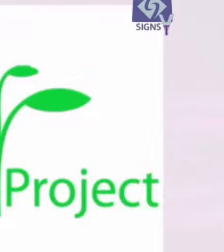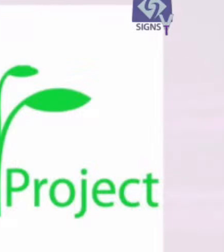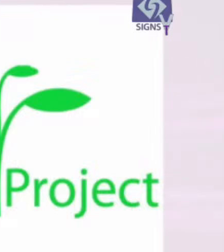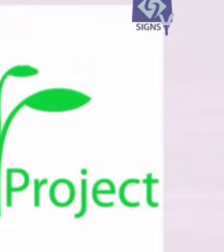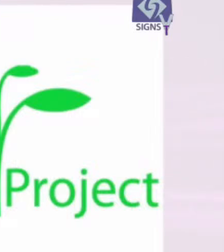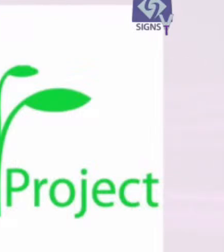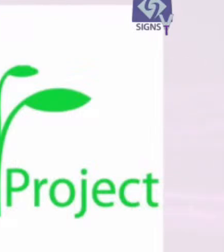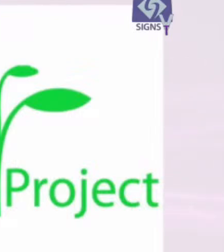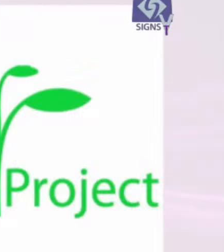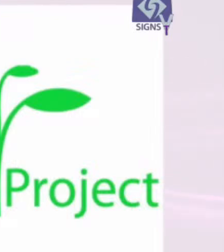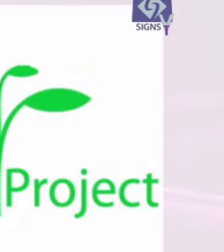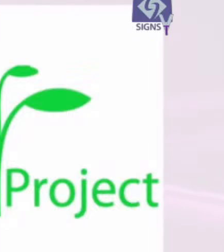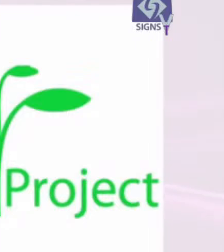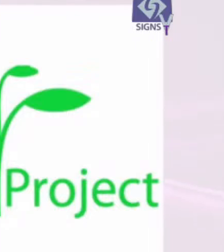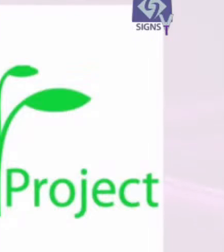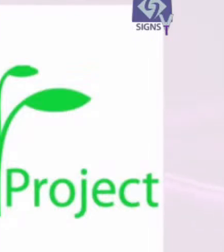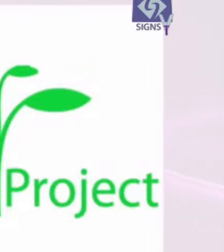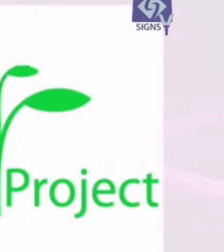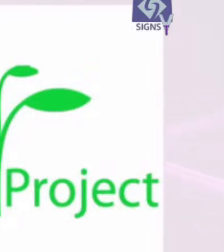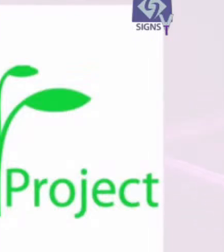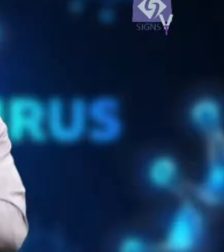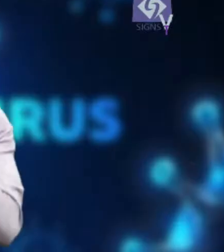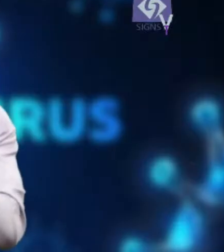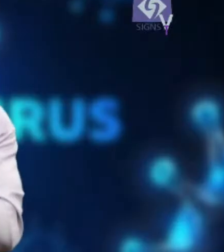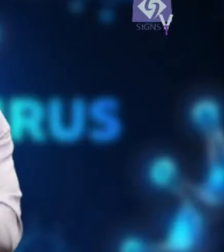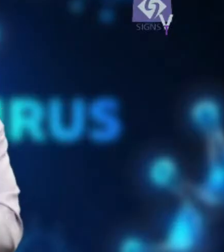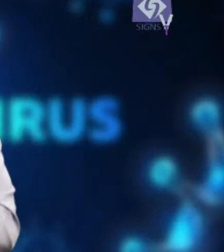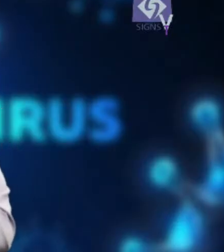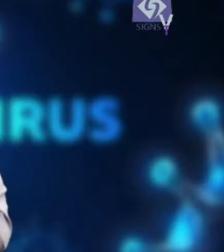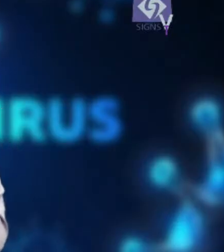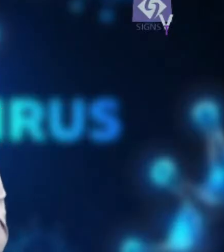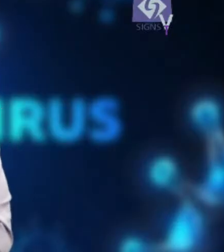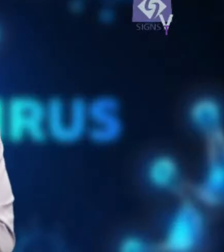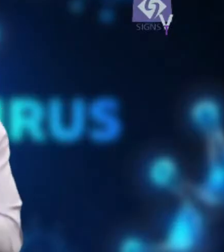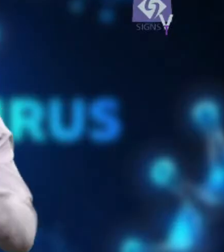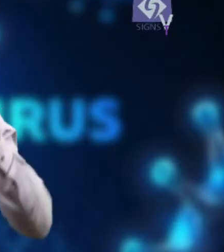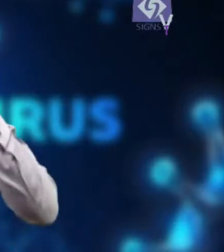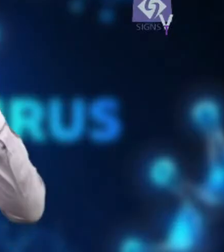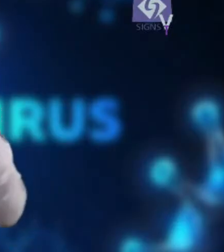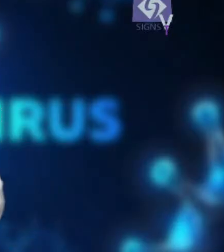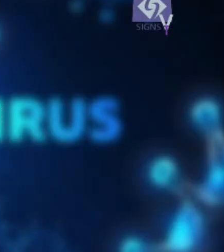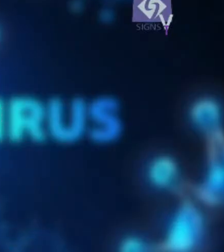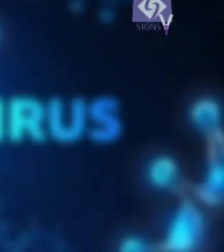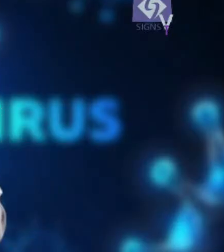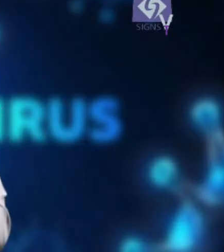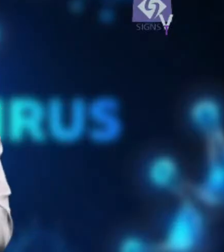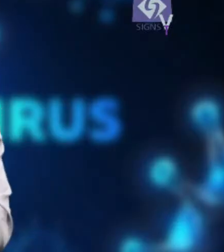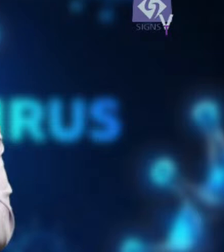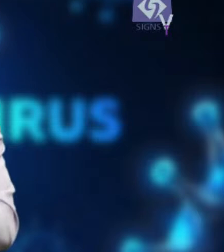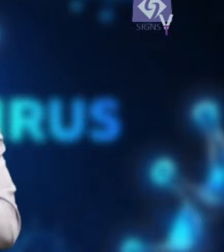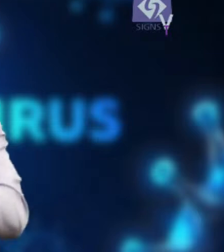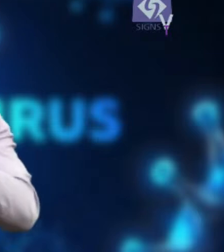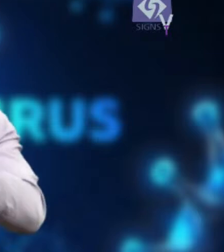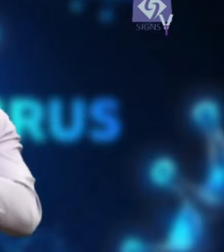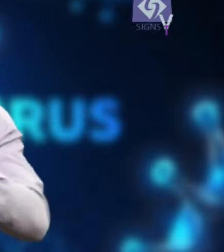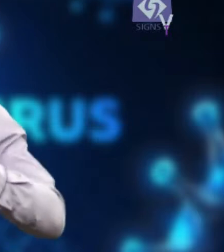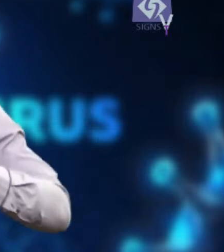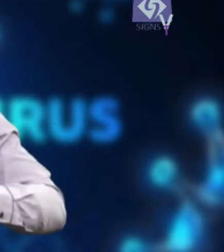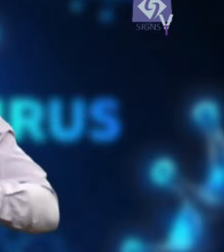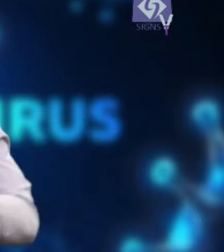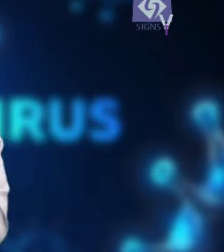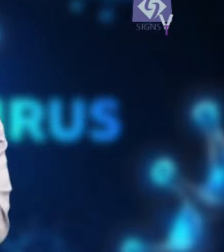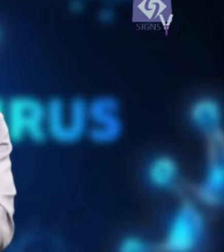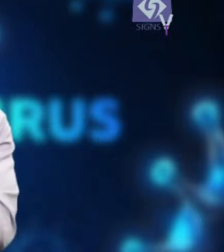in Vienna, Austria. In 2020, the world was hit by the pandemic and many people